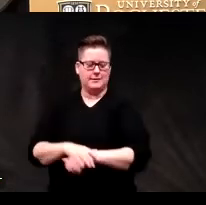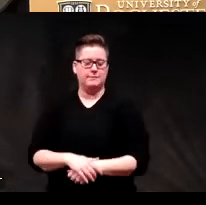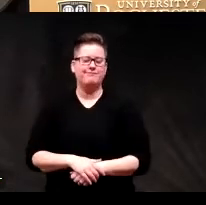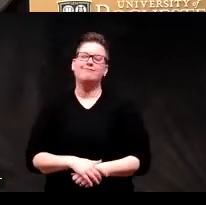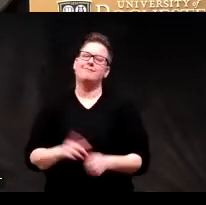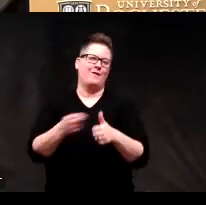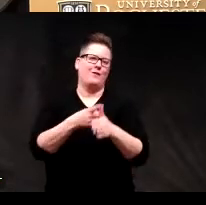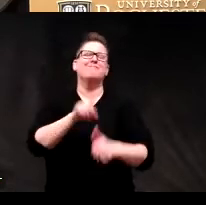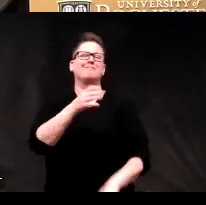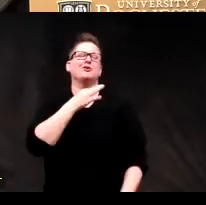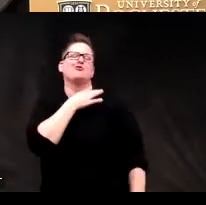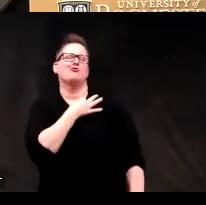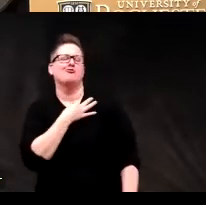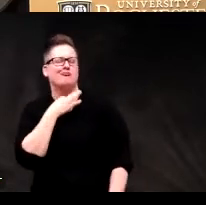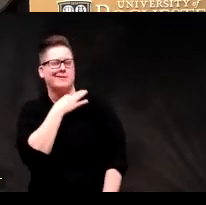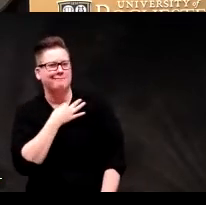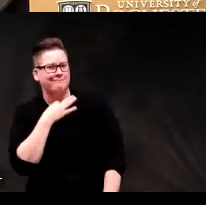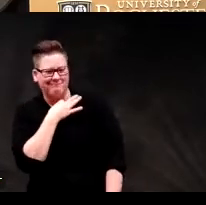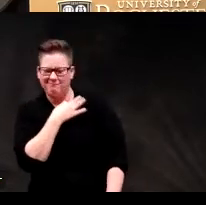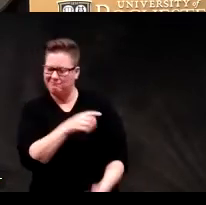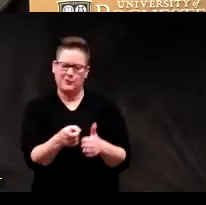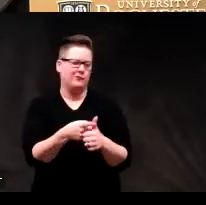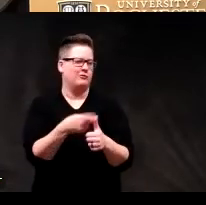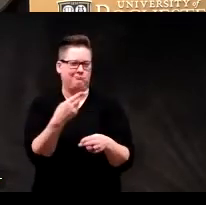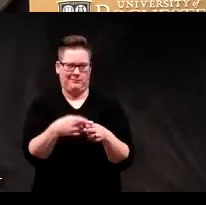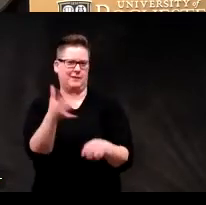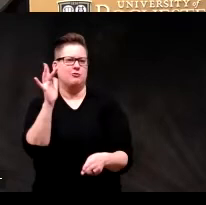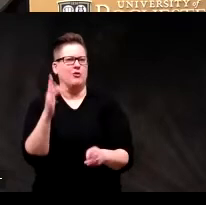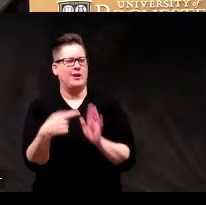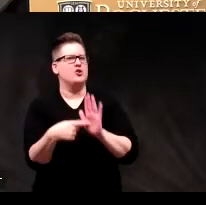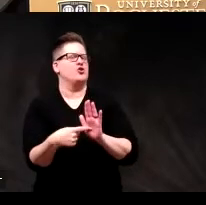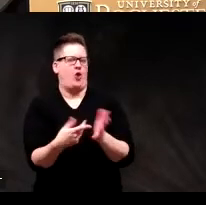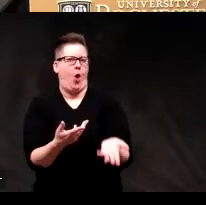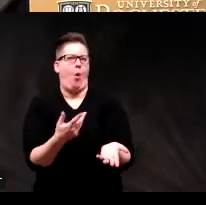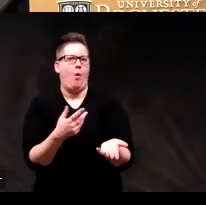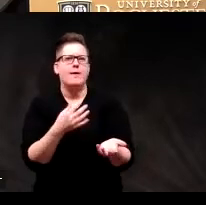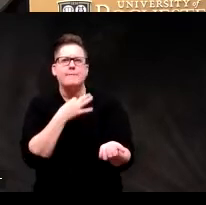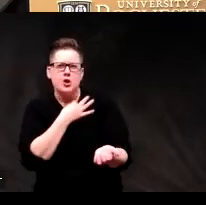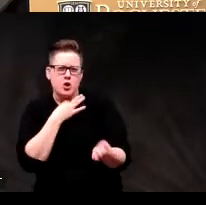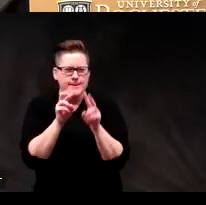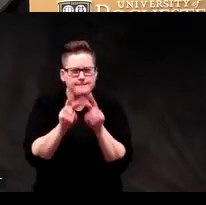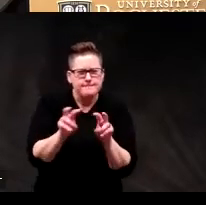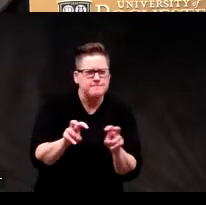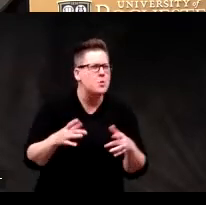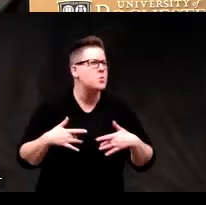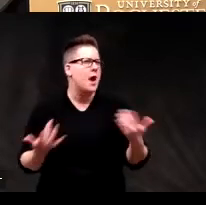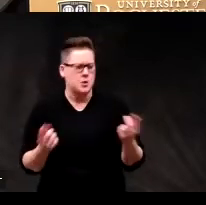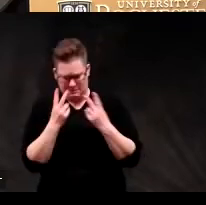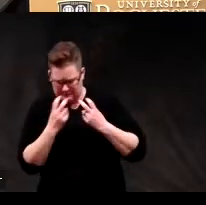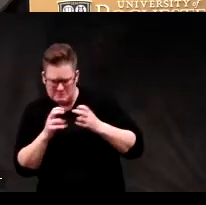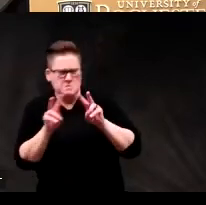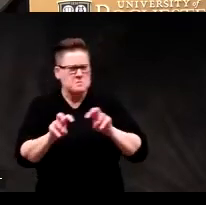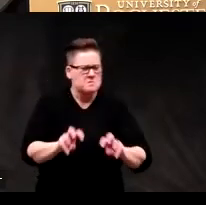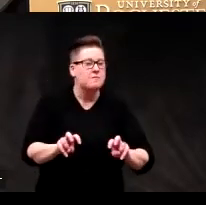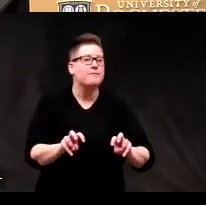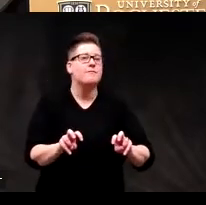that is the first sort of hallmark of a mentalizing stance, being very, very curious about what's going on, because as I